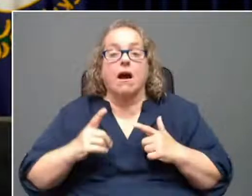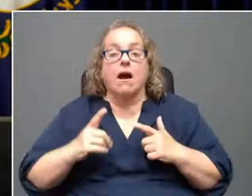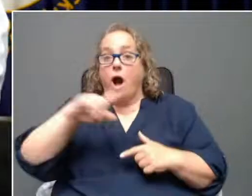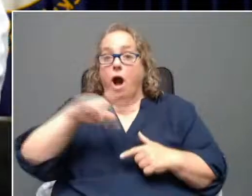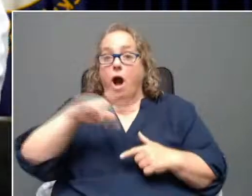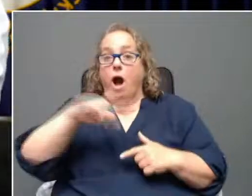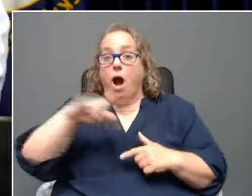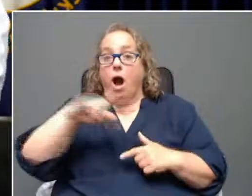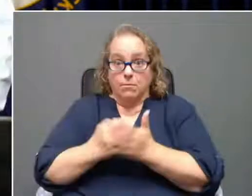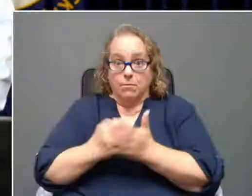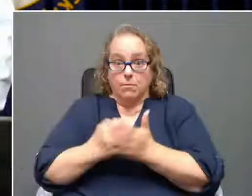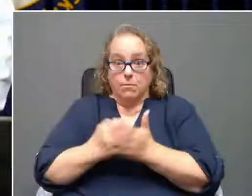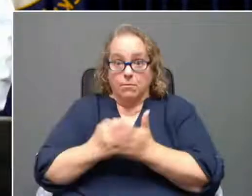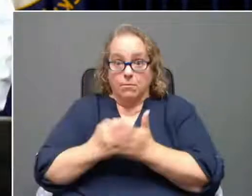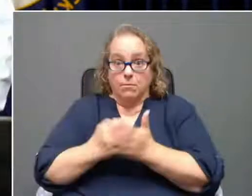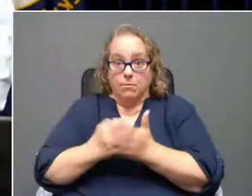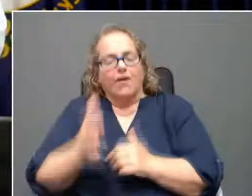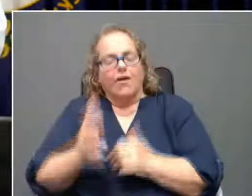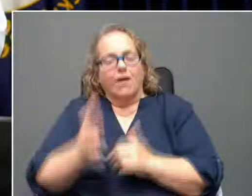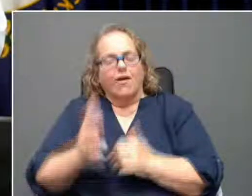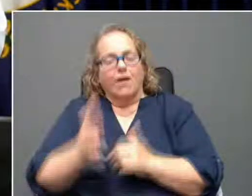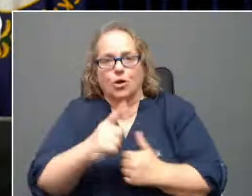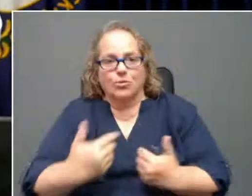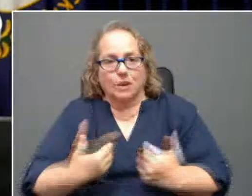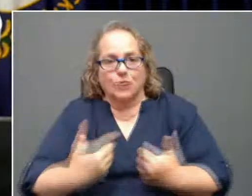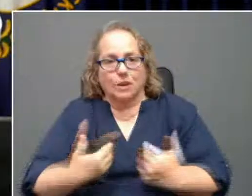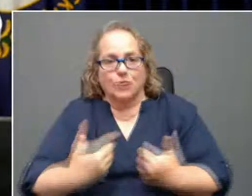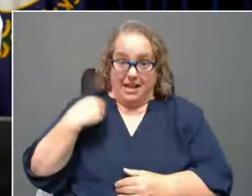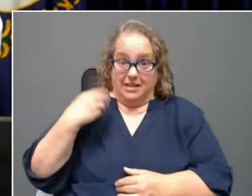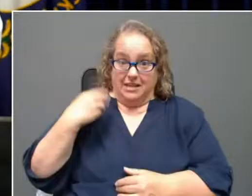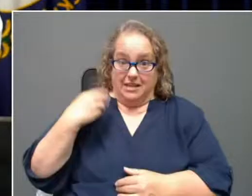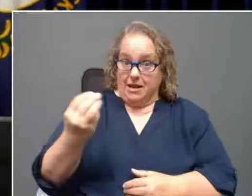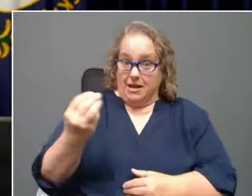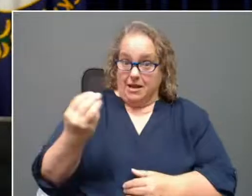Last Monday, Rocky Atkins and I traveled to Eastern.